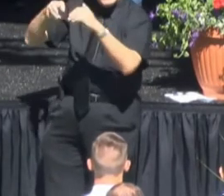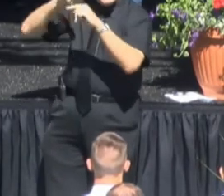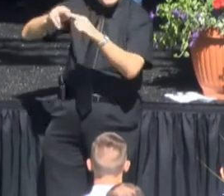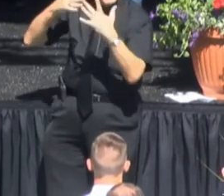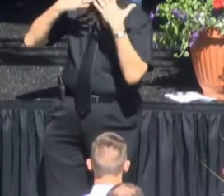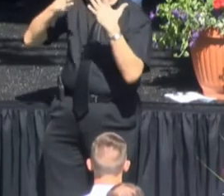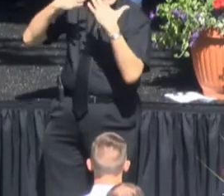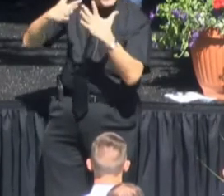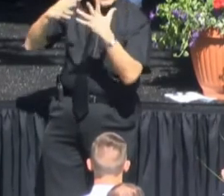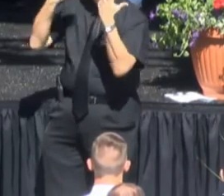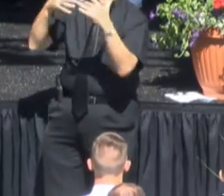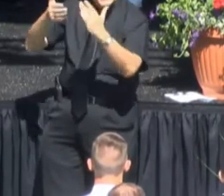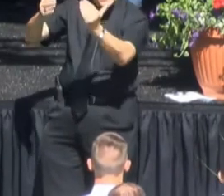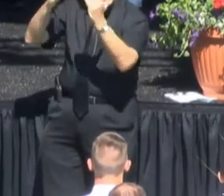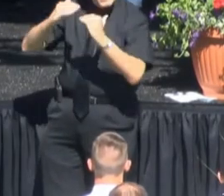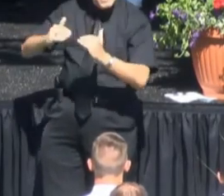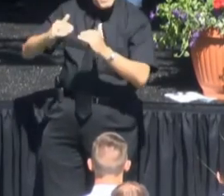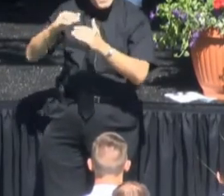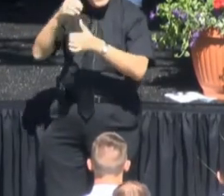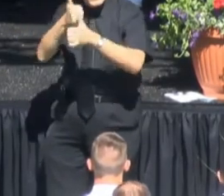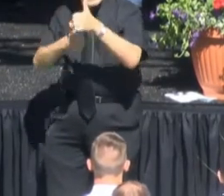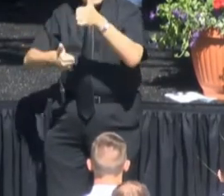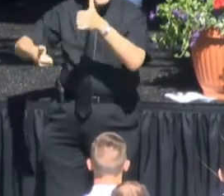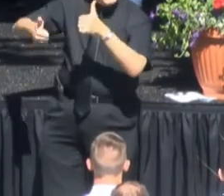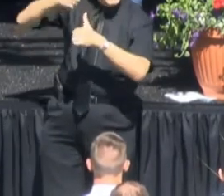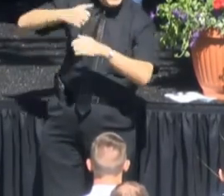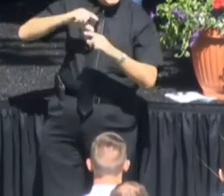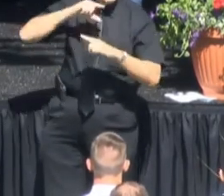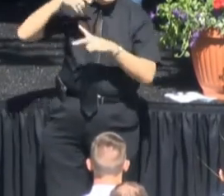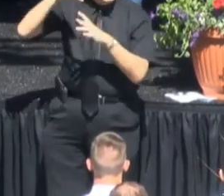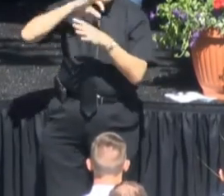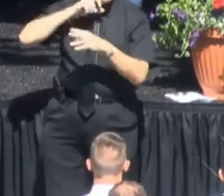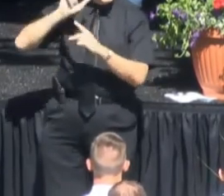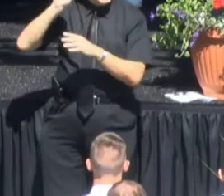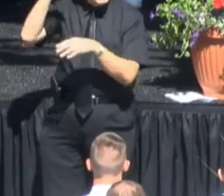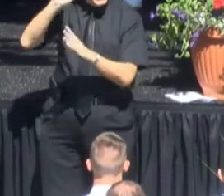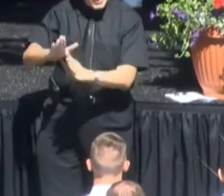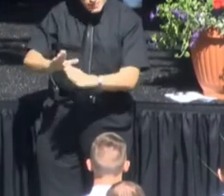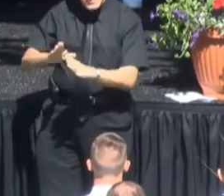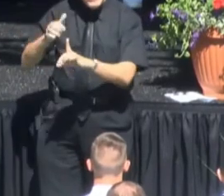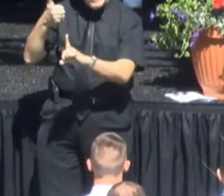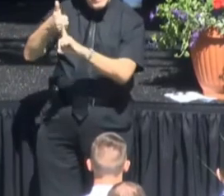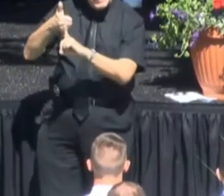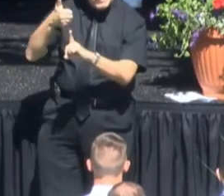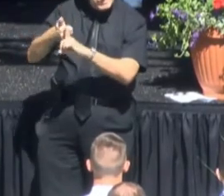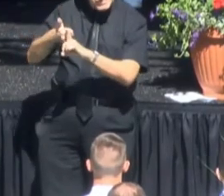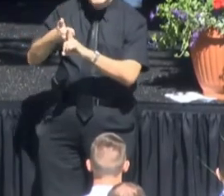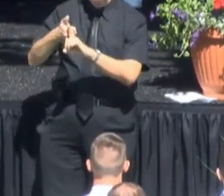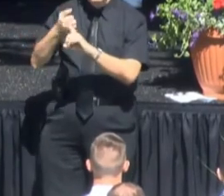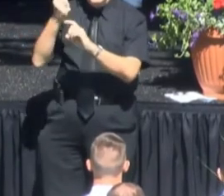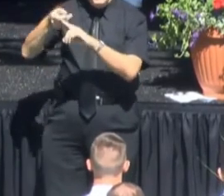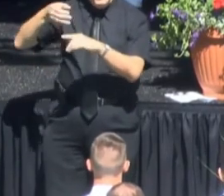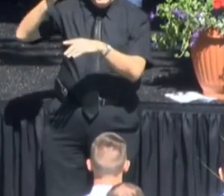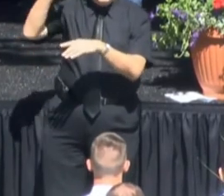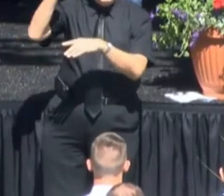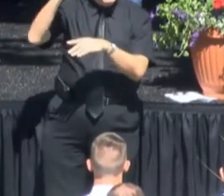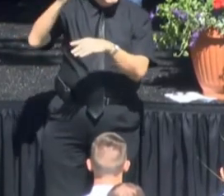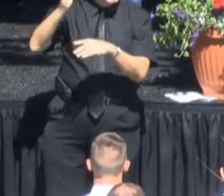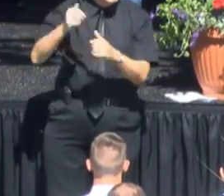followed by the invocation from our command chaplain, Commander-Select Jerry Durham, Chaplain Corps, United States